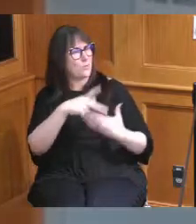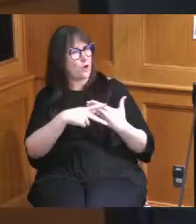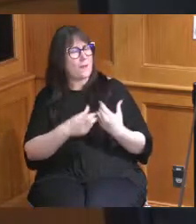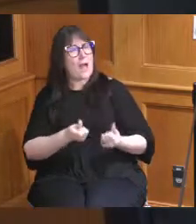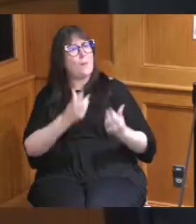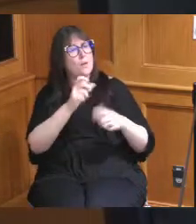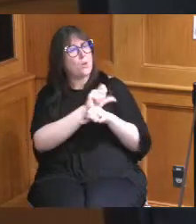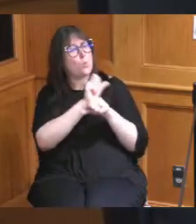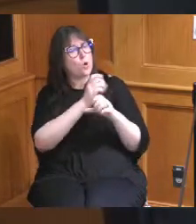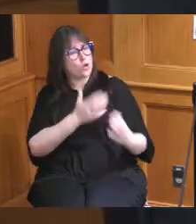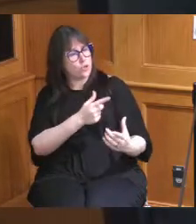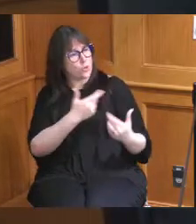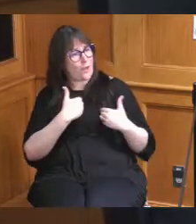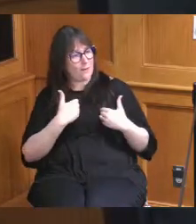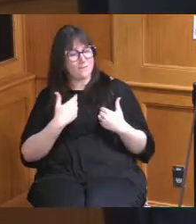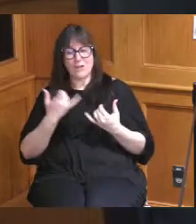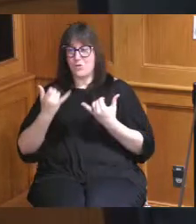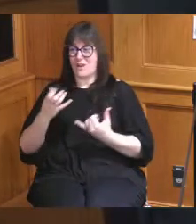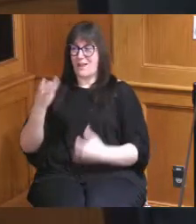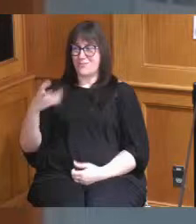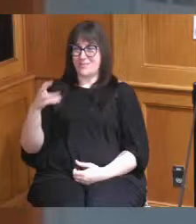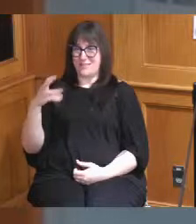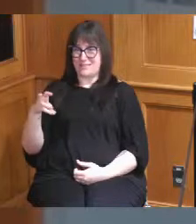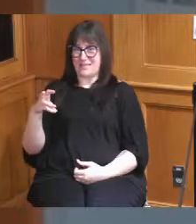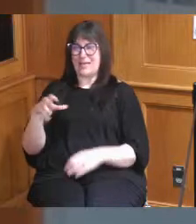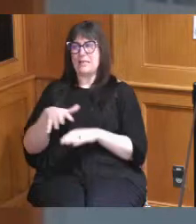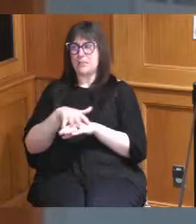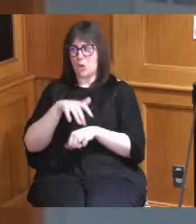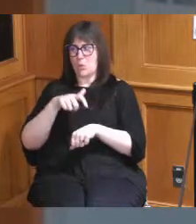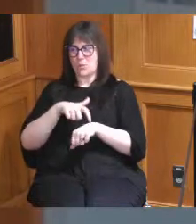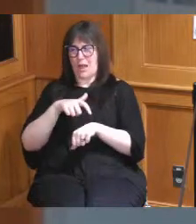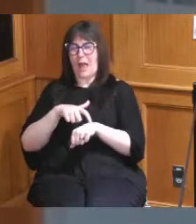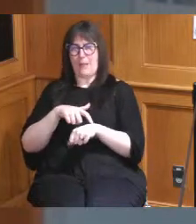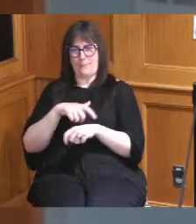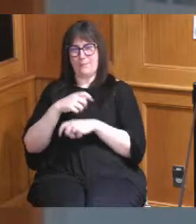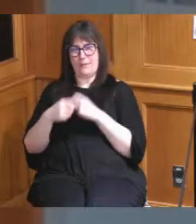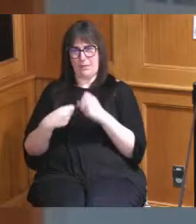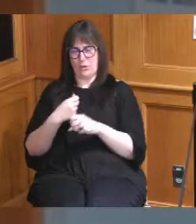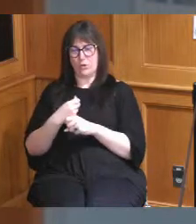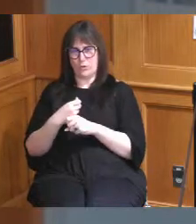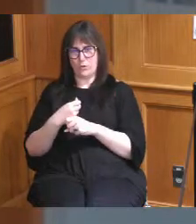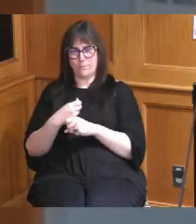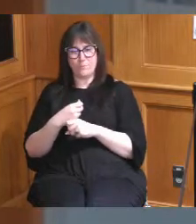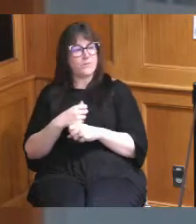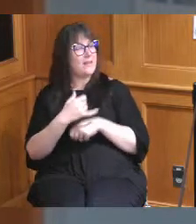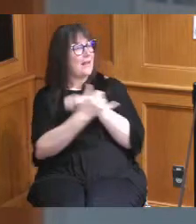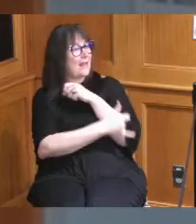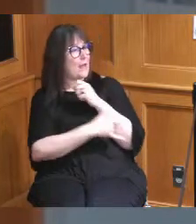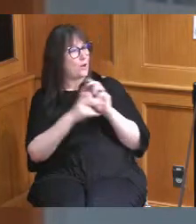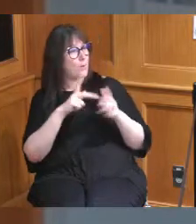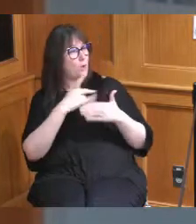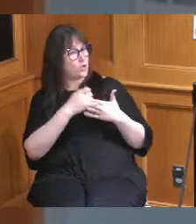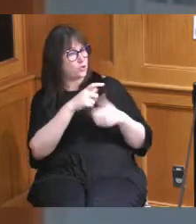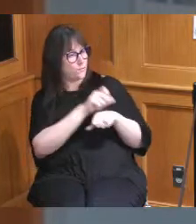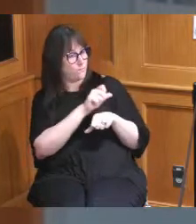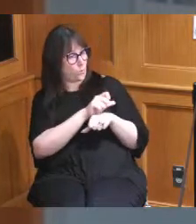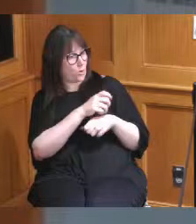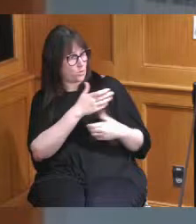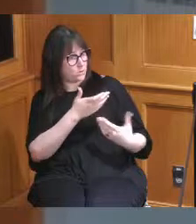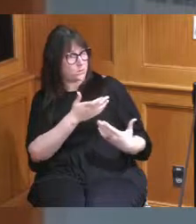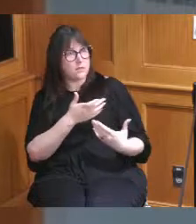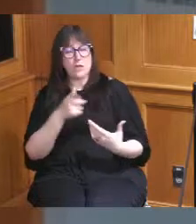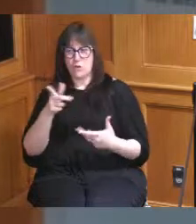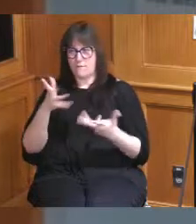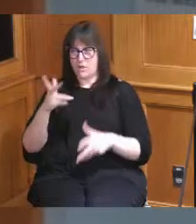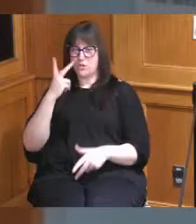employees do you have? At the moment, 16. This is the slower time of the year with the weather. Okay. And then what county projects have you worked on? So as you saw on